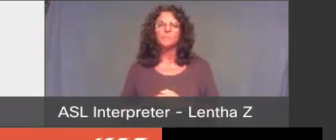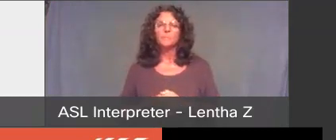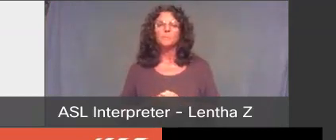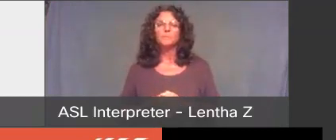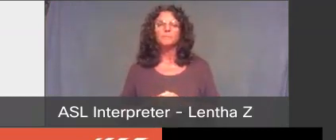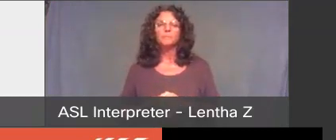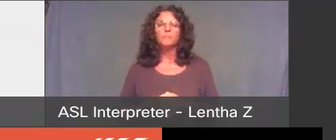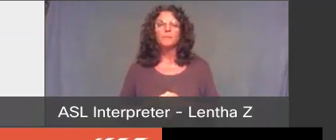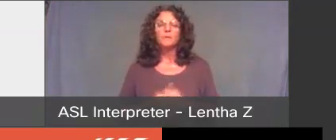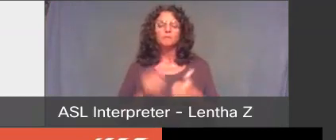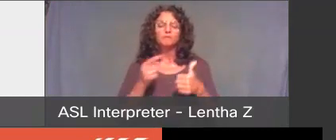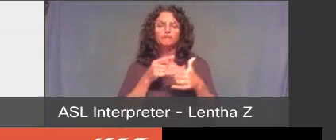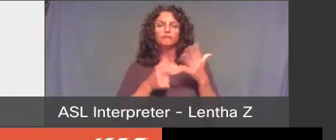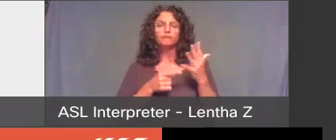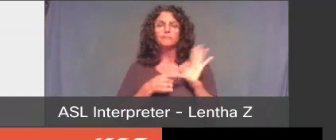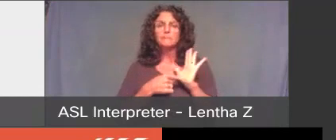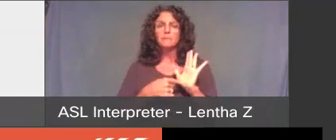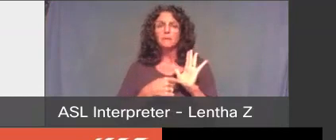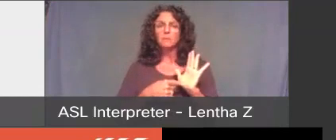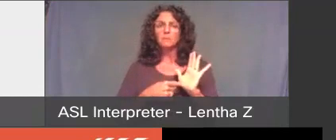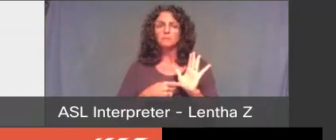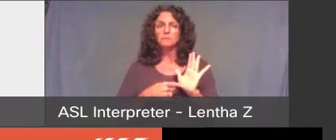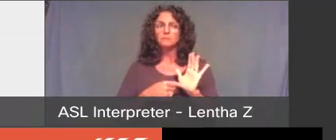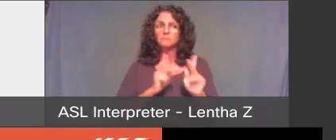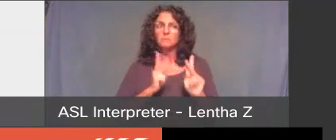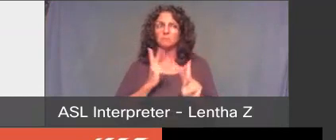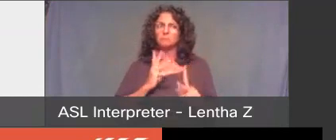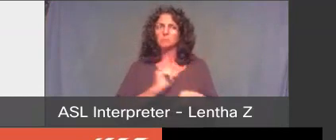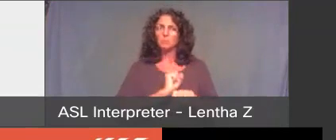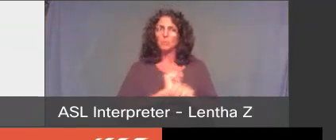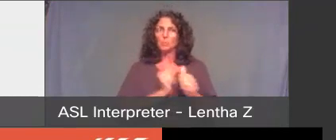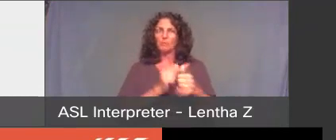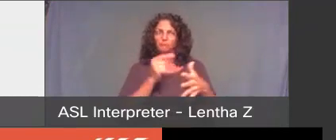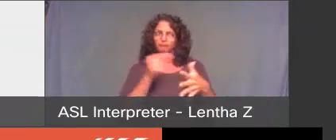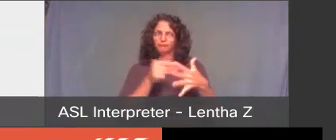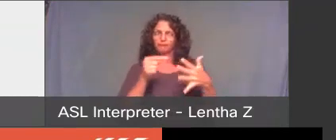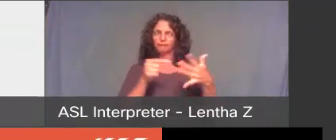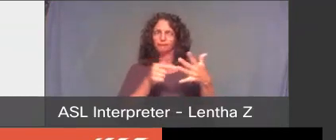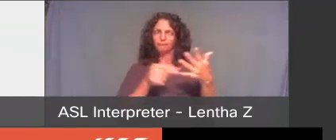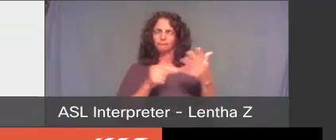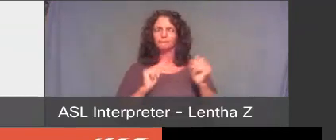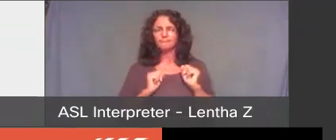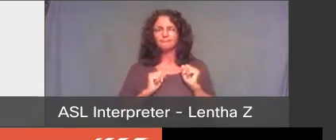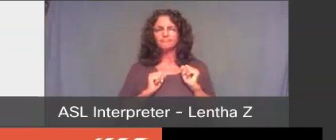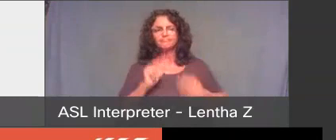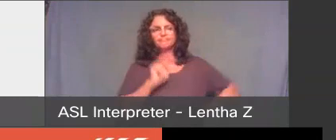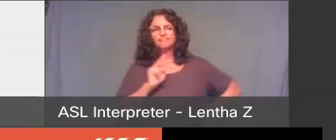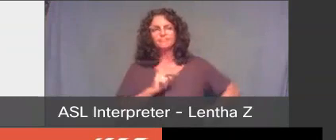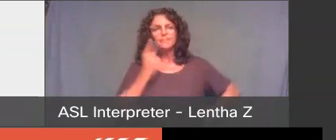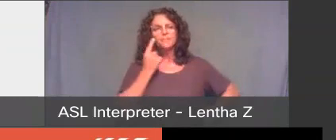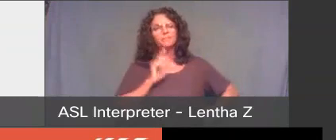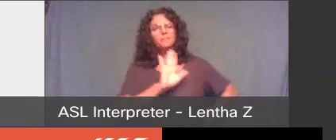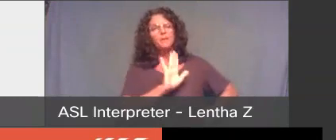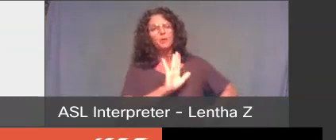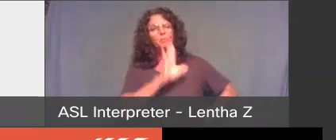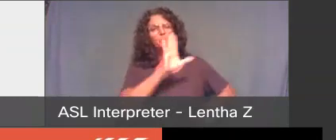So these were just some examples of people I've worked with and thinking about where they came from. So for people that